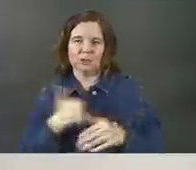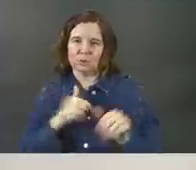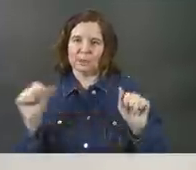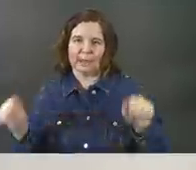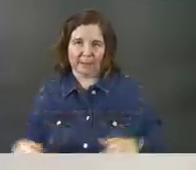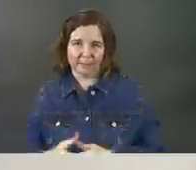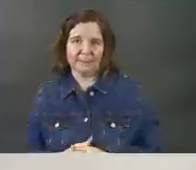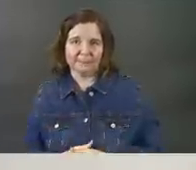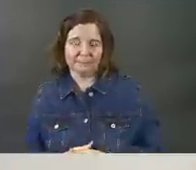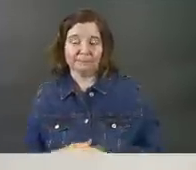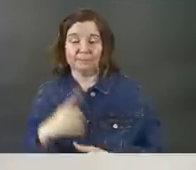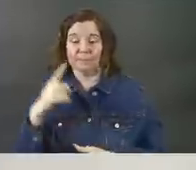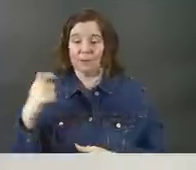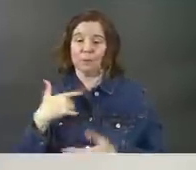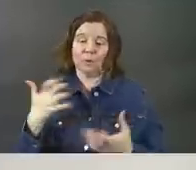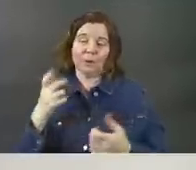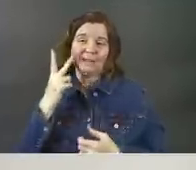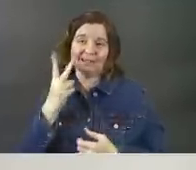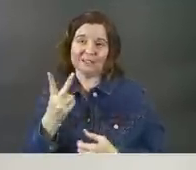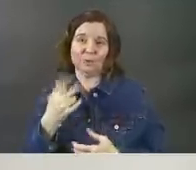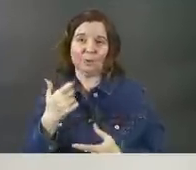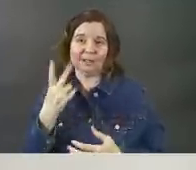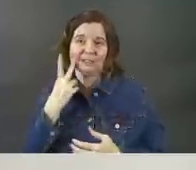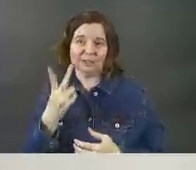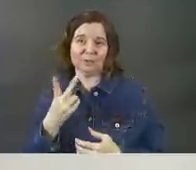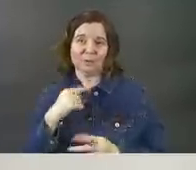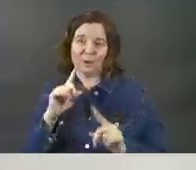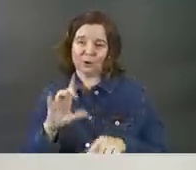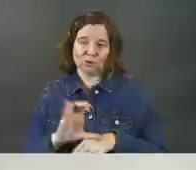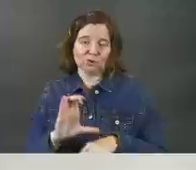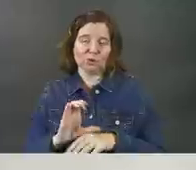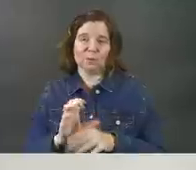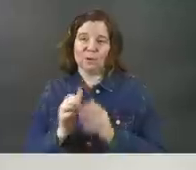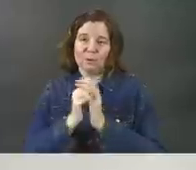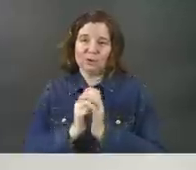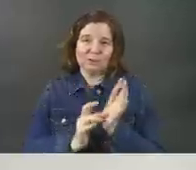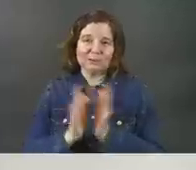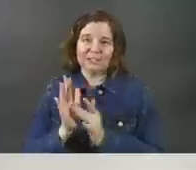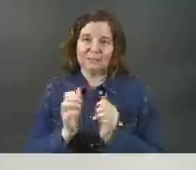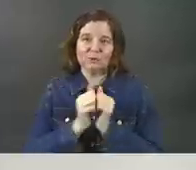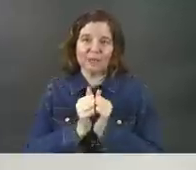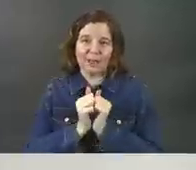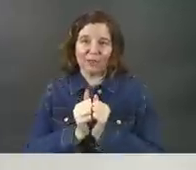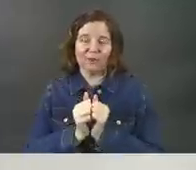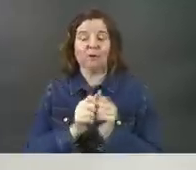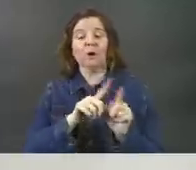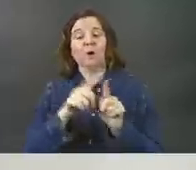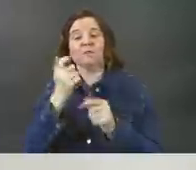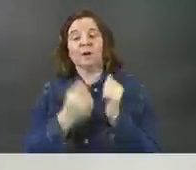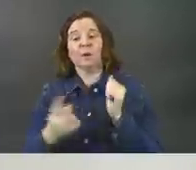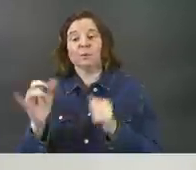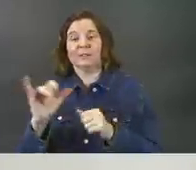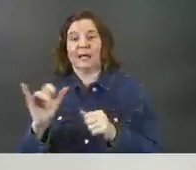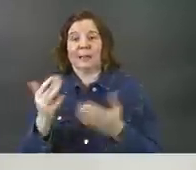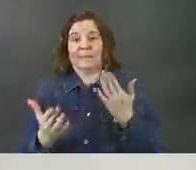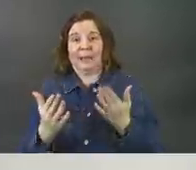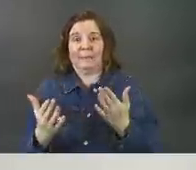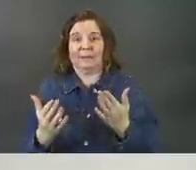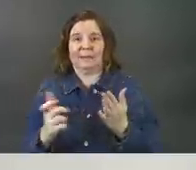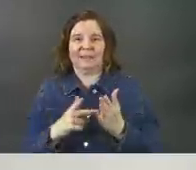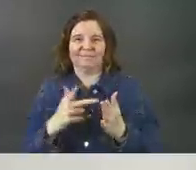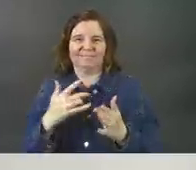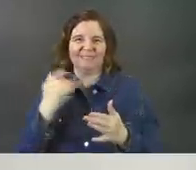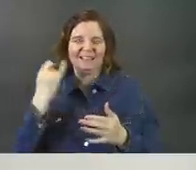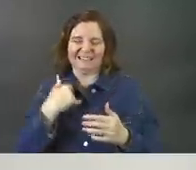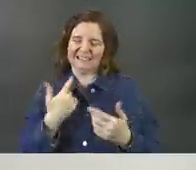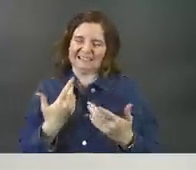we possibly can, because we want to see you guys. We want to go to church. We want to worship Jesus together. Also, for anybody who's like, maybe back to that idea of